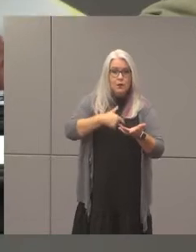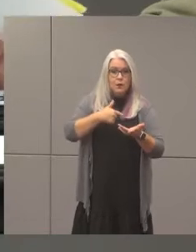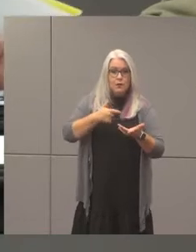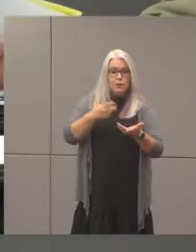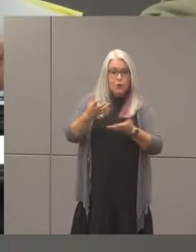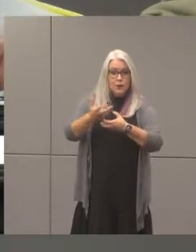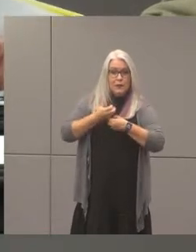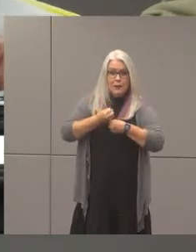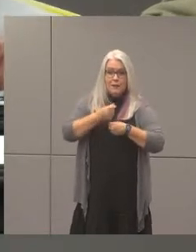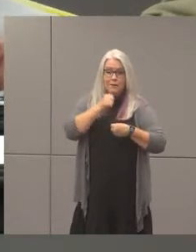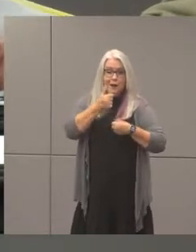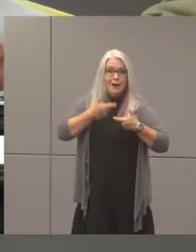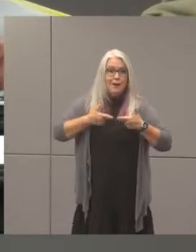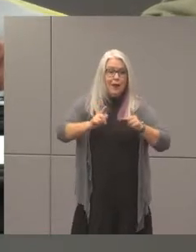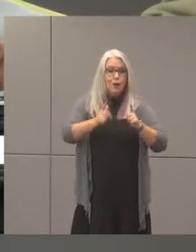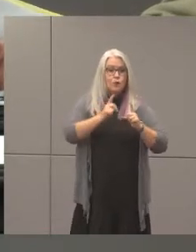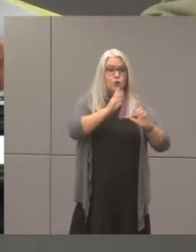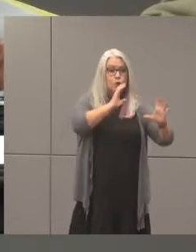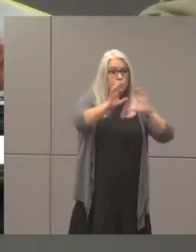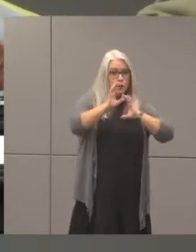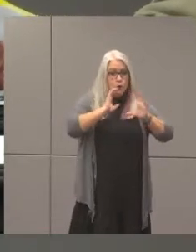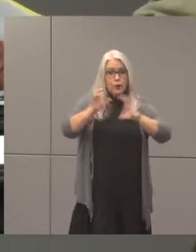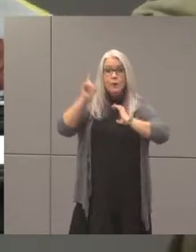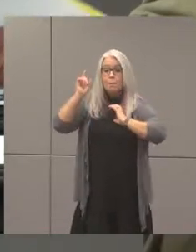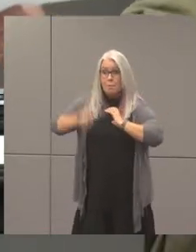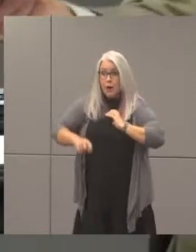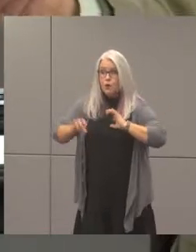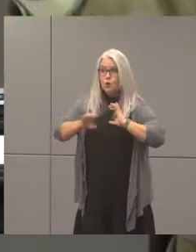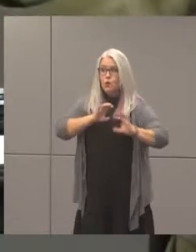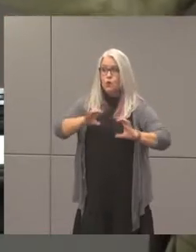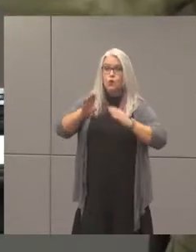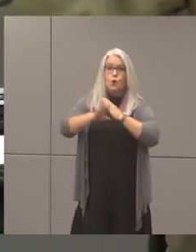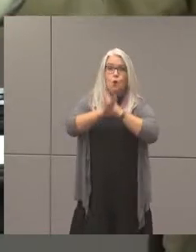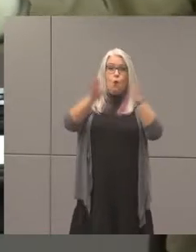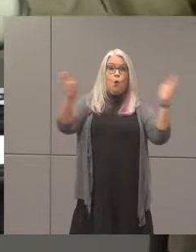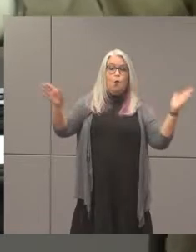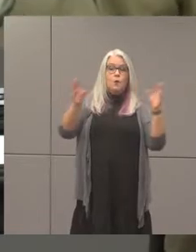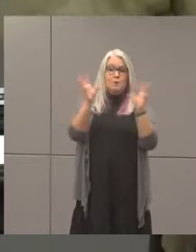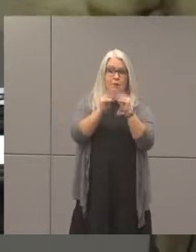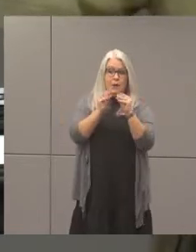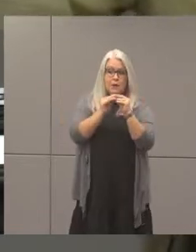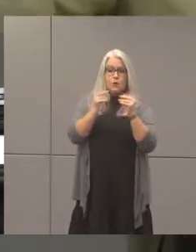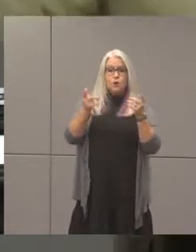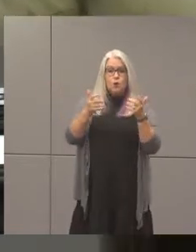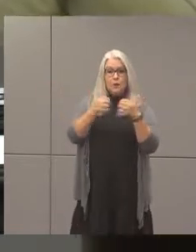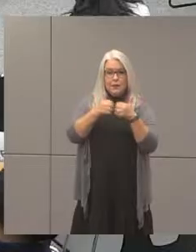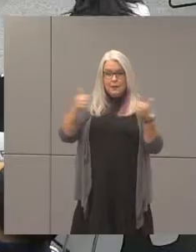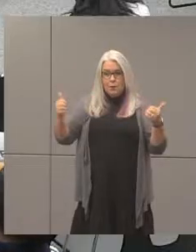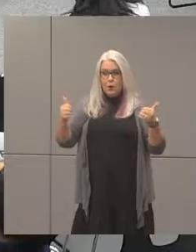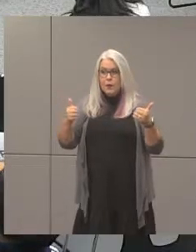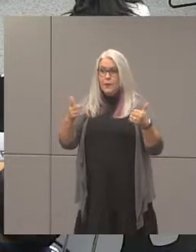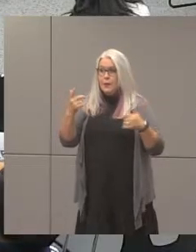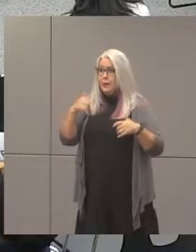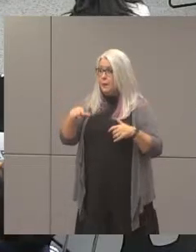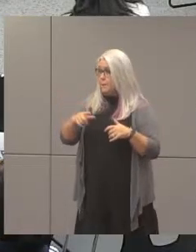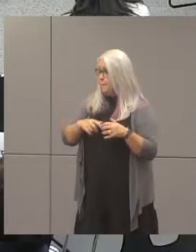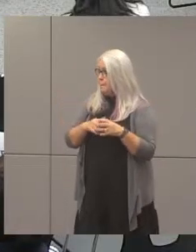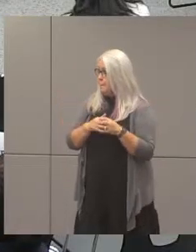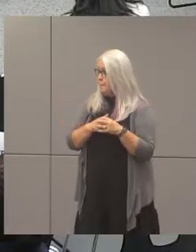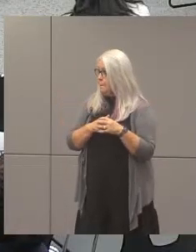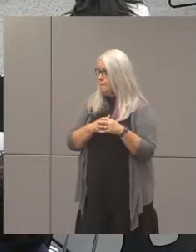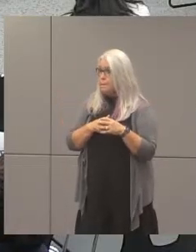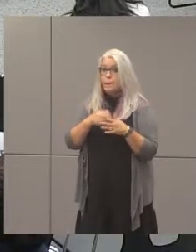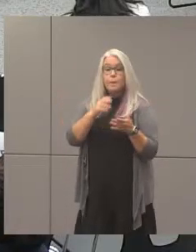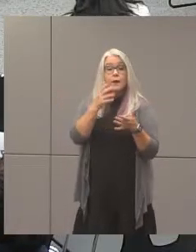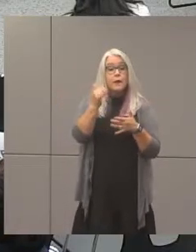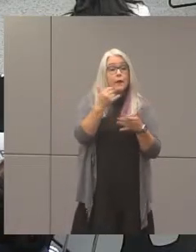communicate, so I didn't. We have to do it in an open meeting. So it separates them by the yellow.